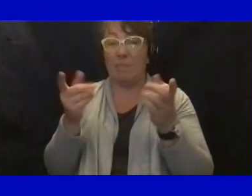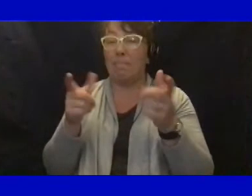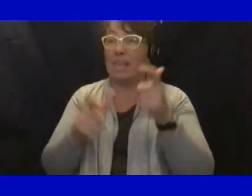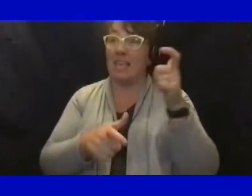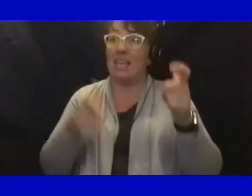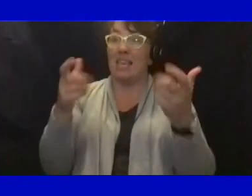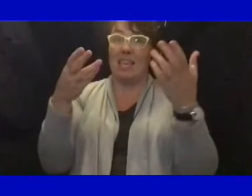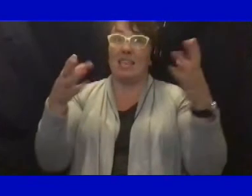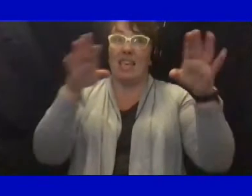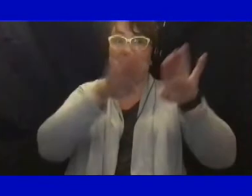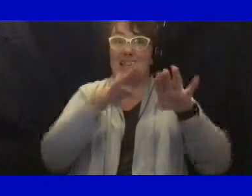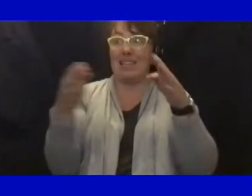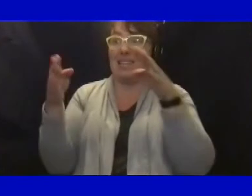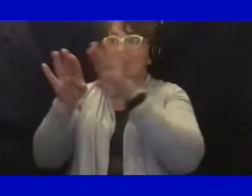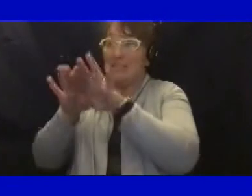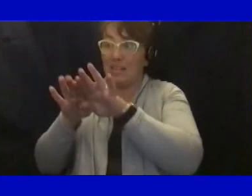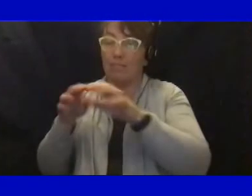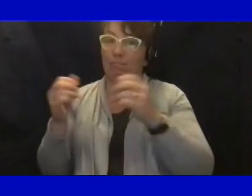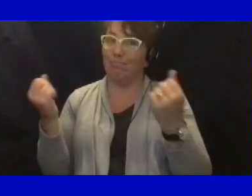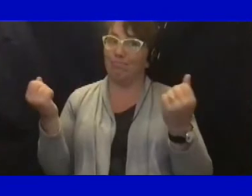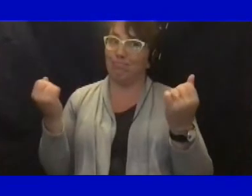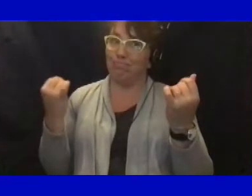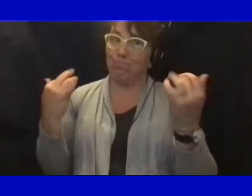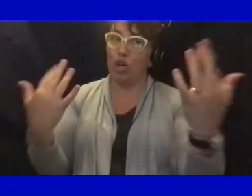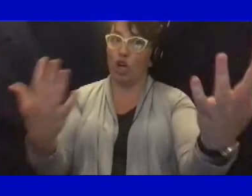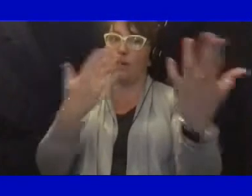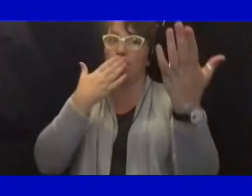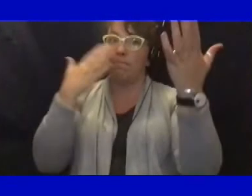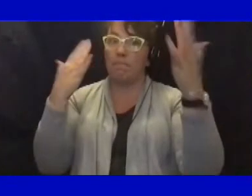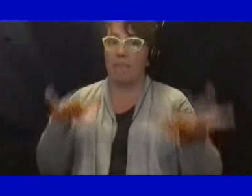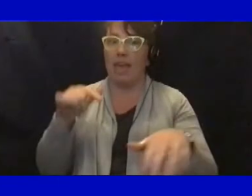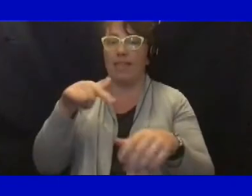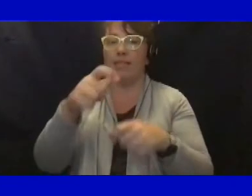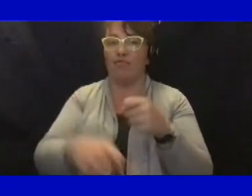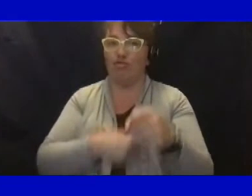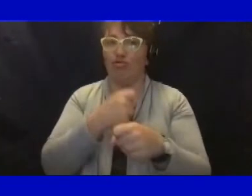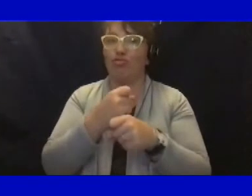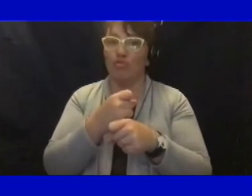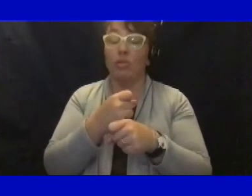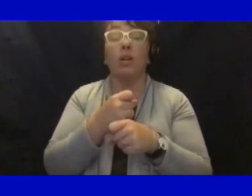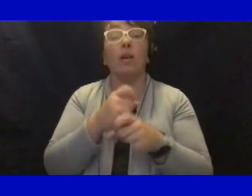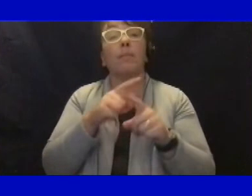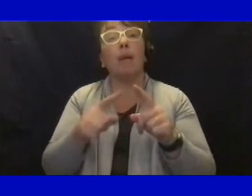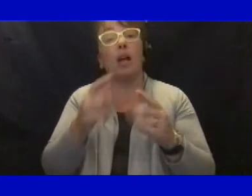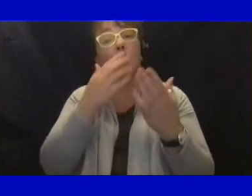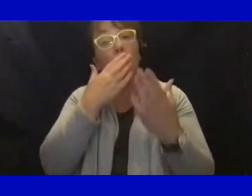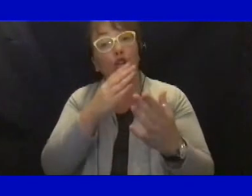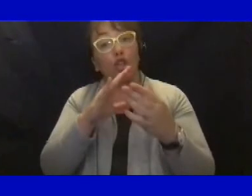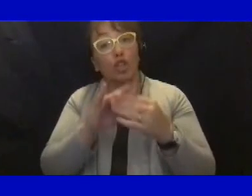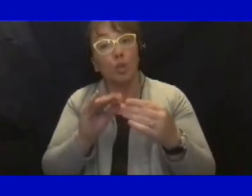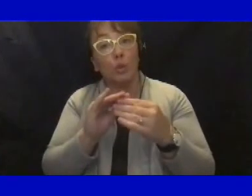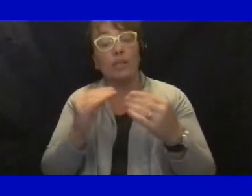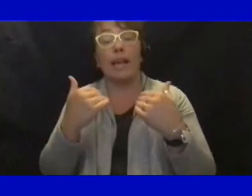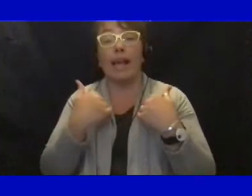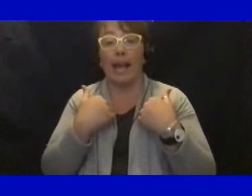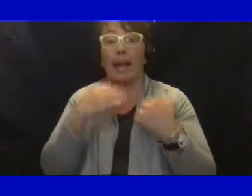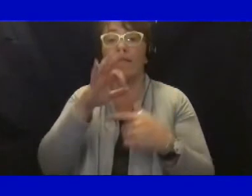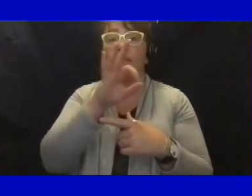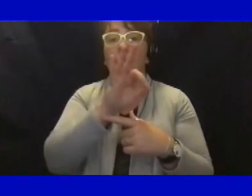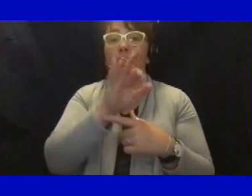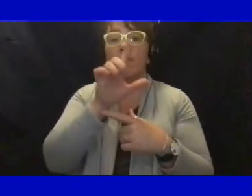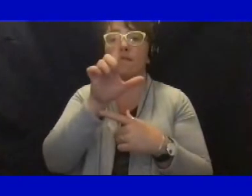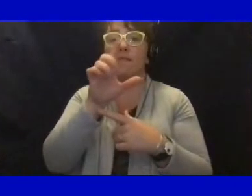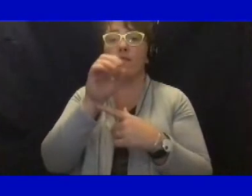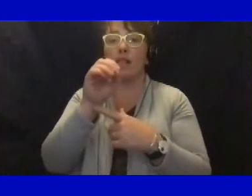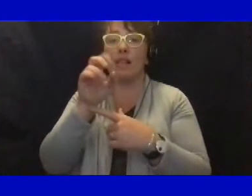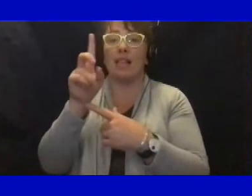burned very badly. The good news is that we do have flood control channels that pick up flow from these